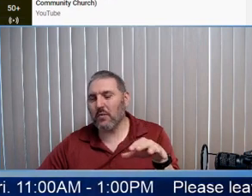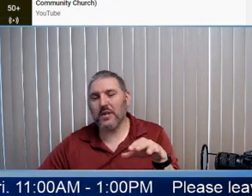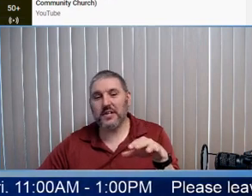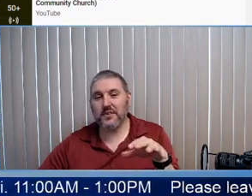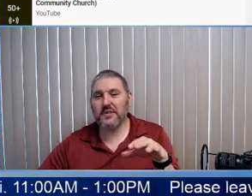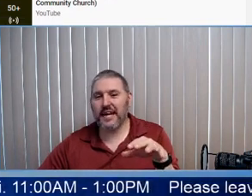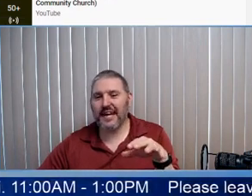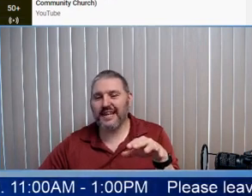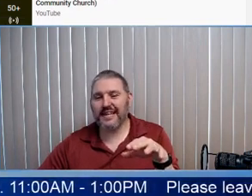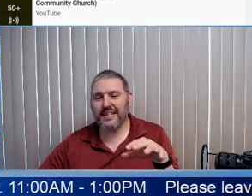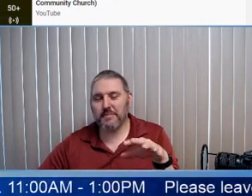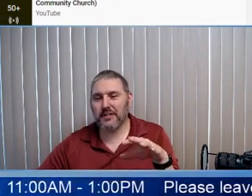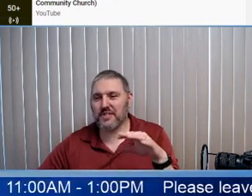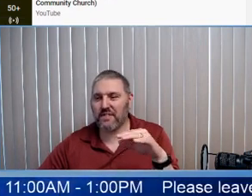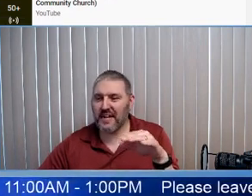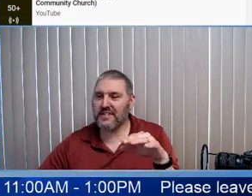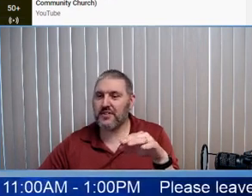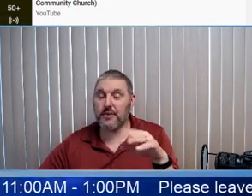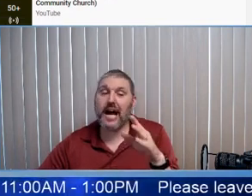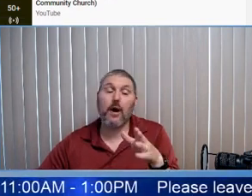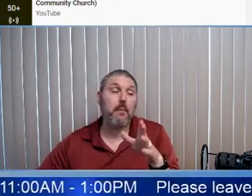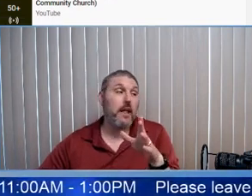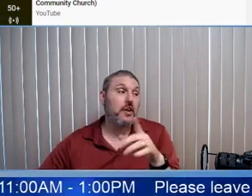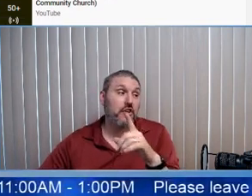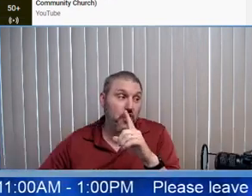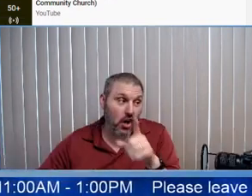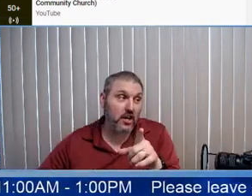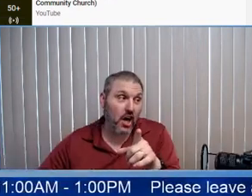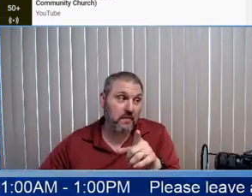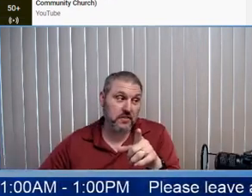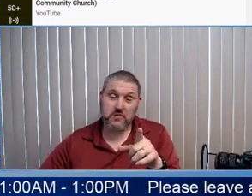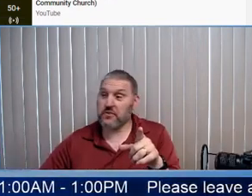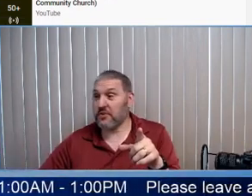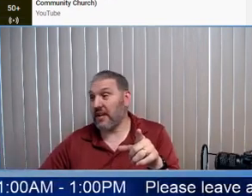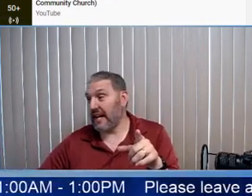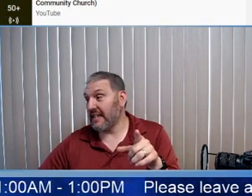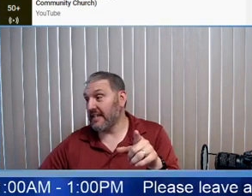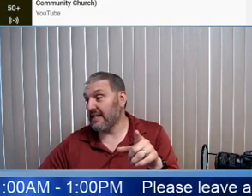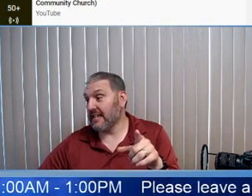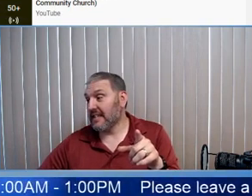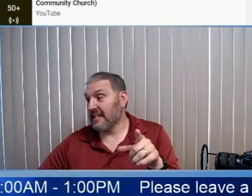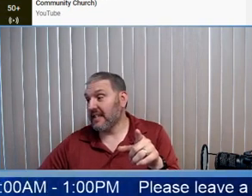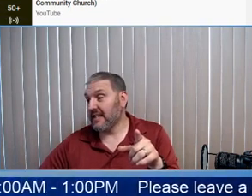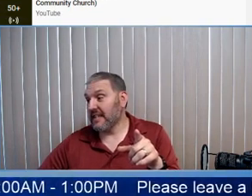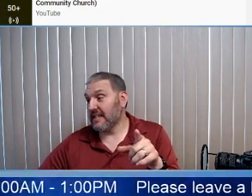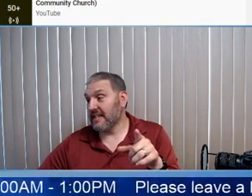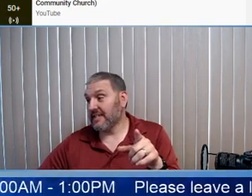States don't really do that as much as Feds do. Now, narc officers do that.